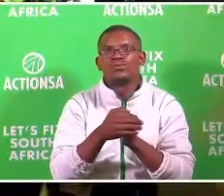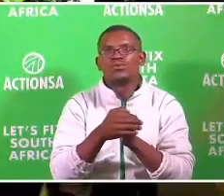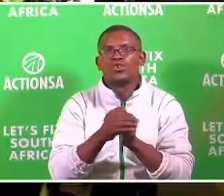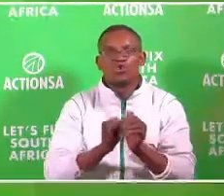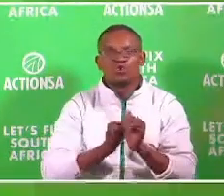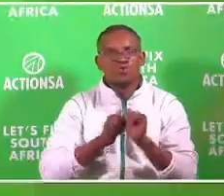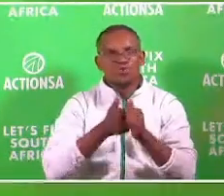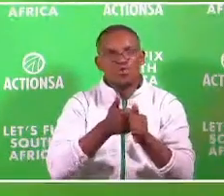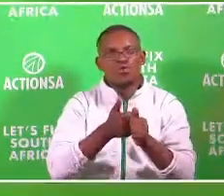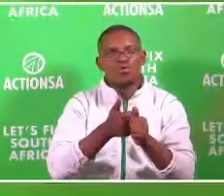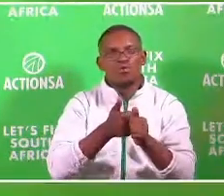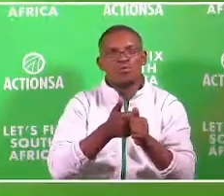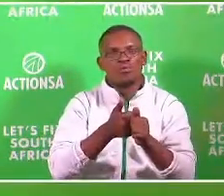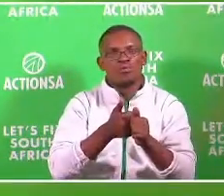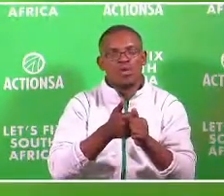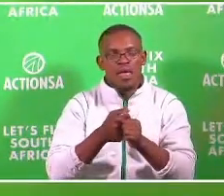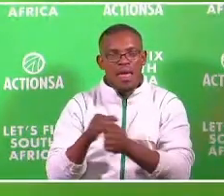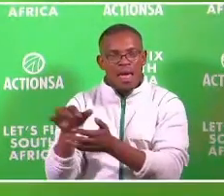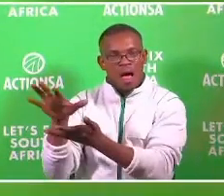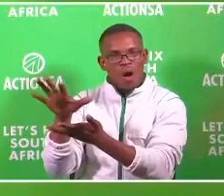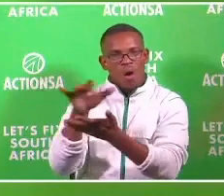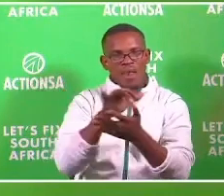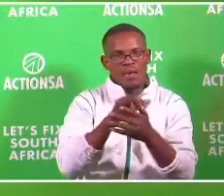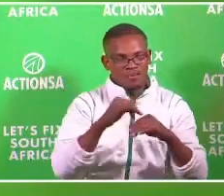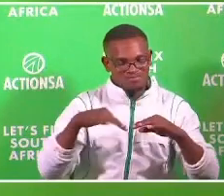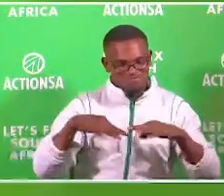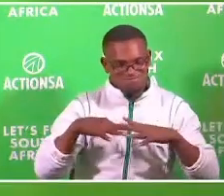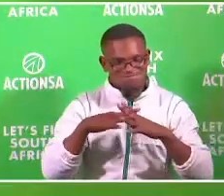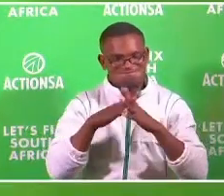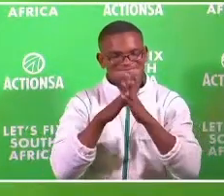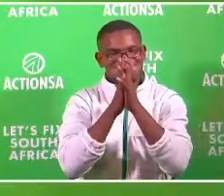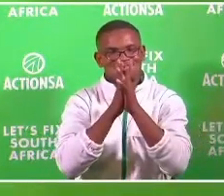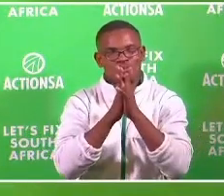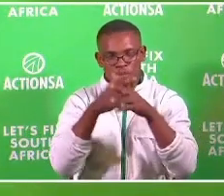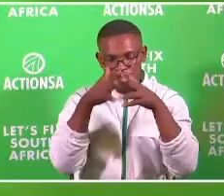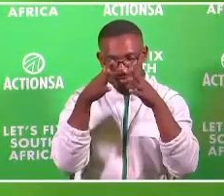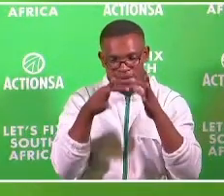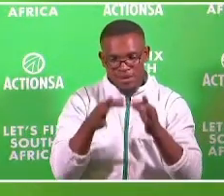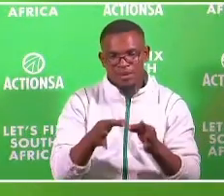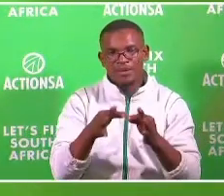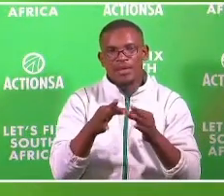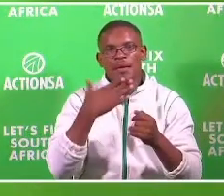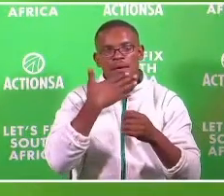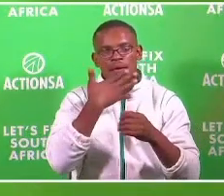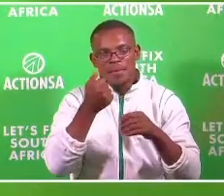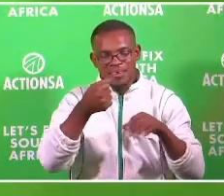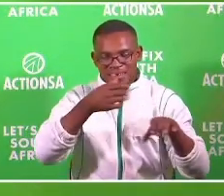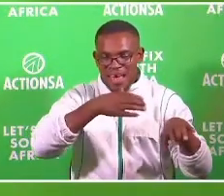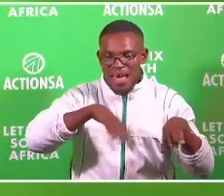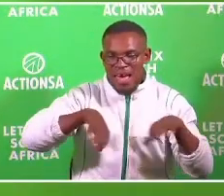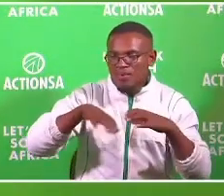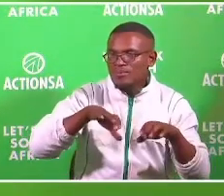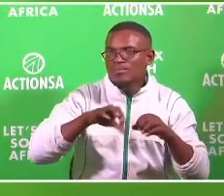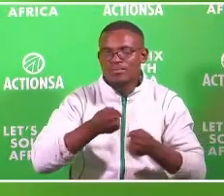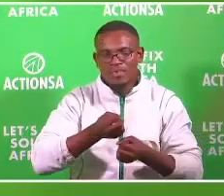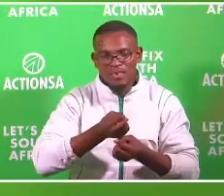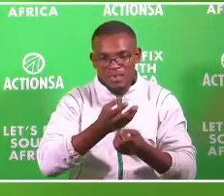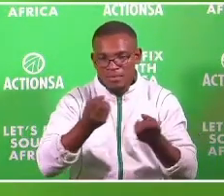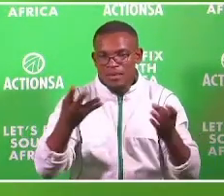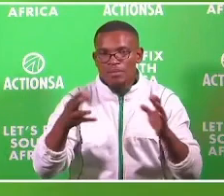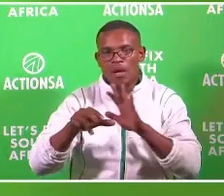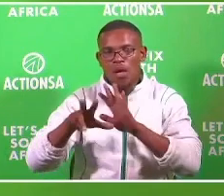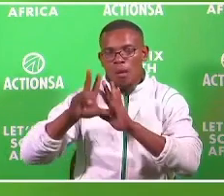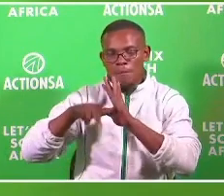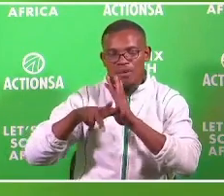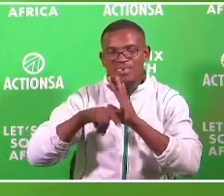political parties to follow. And collectively, we decided on the best course of action, providing policies that will